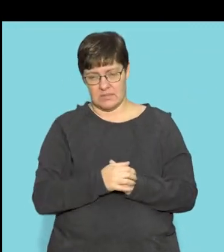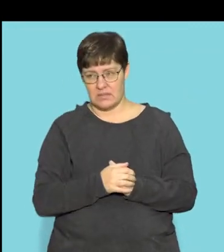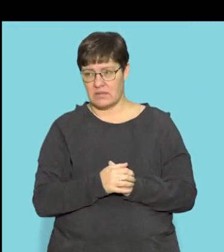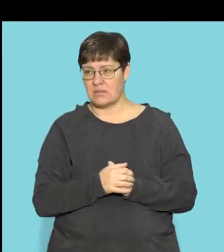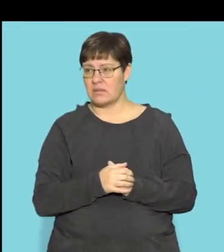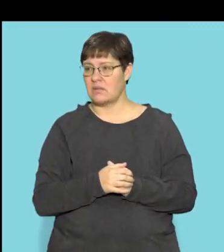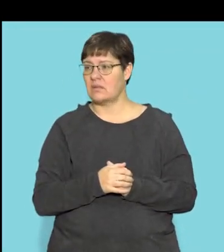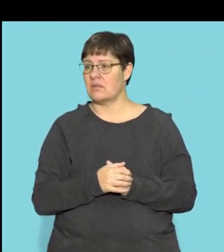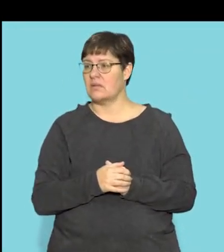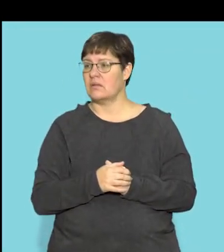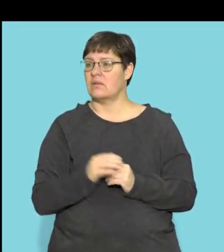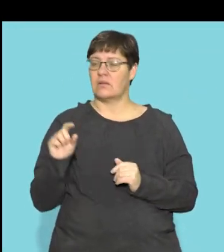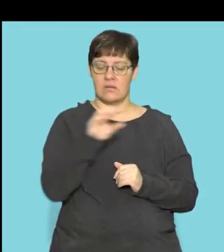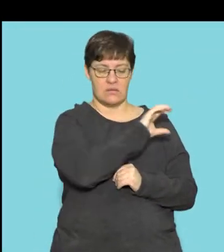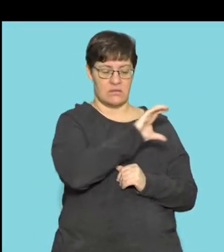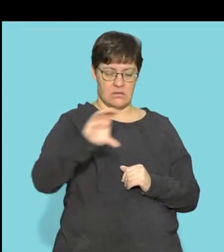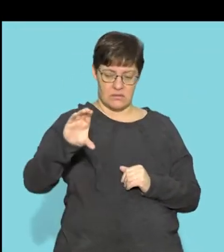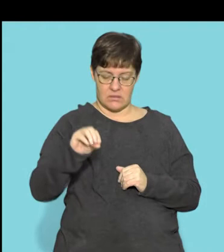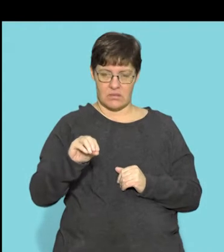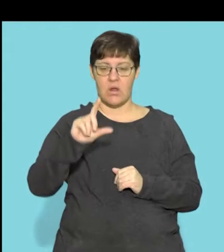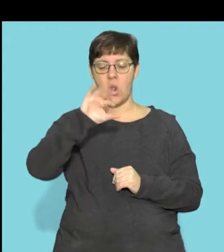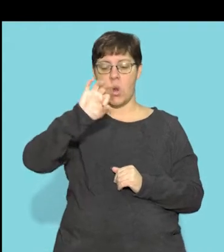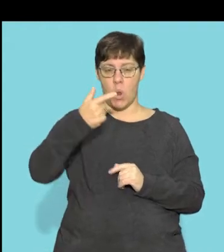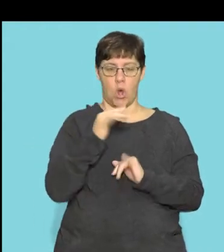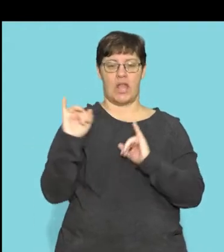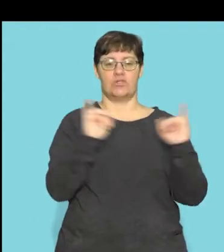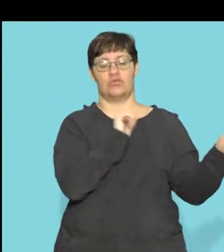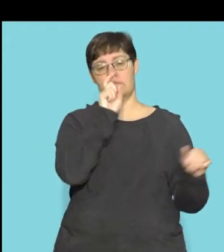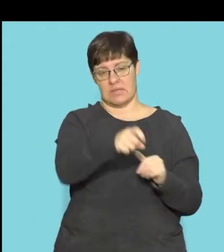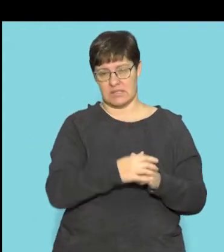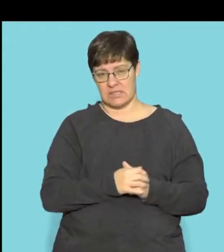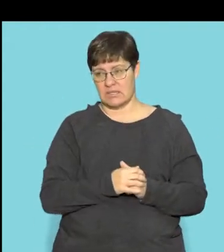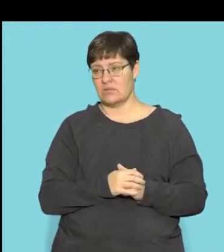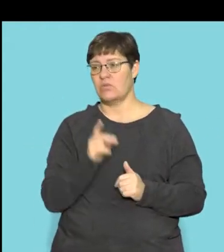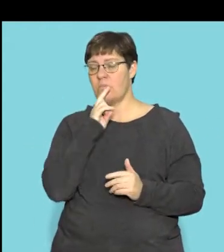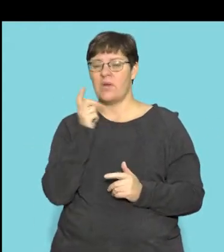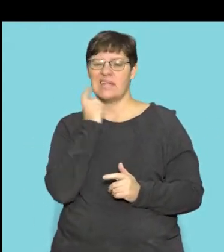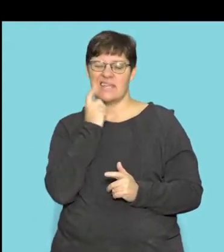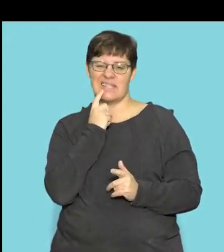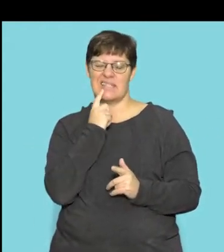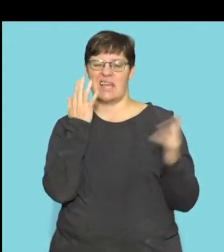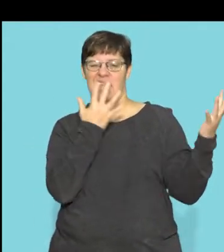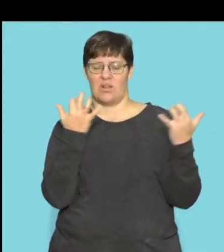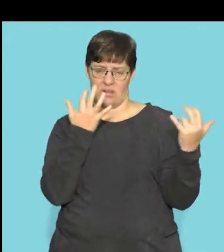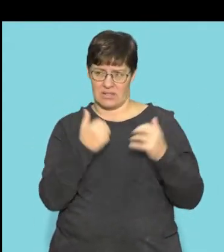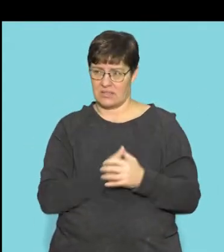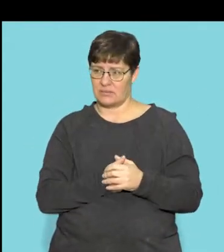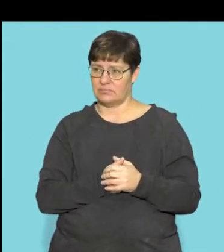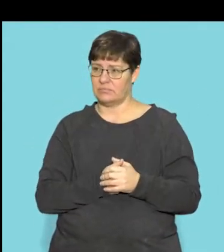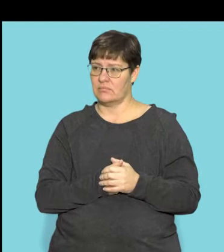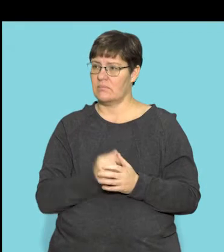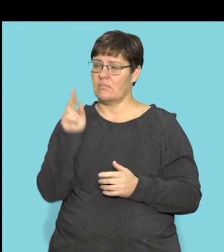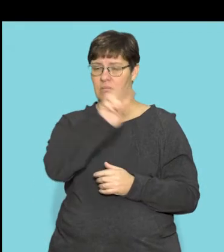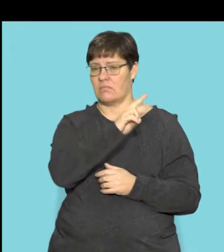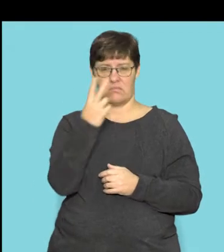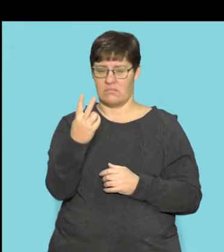are doing will be the log that you need to introduce so that you are able to calculate this, because you cannot